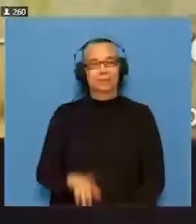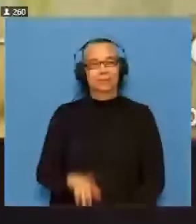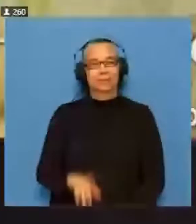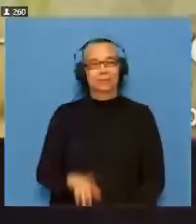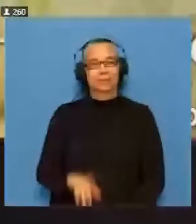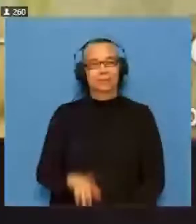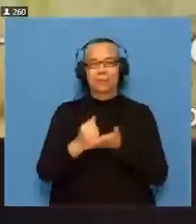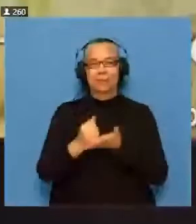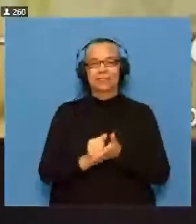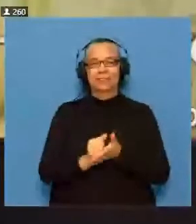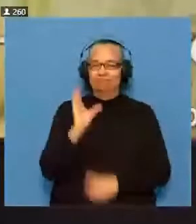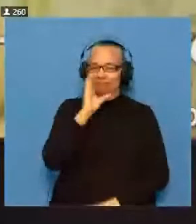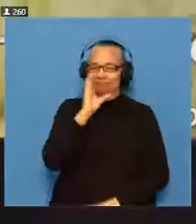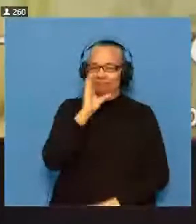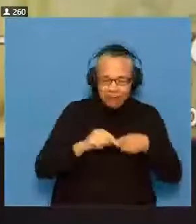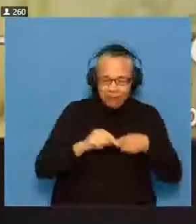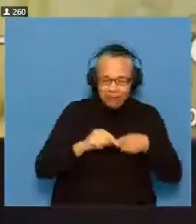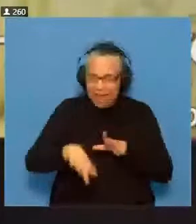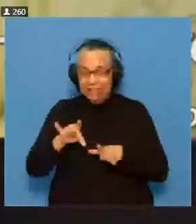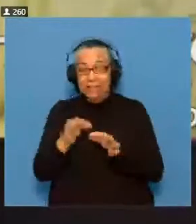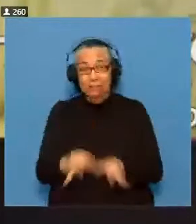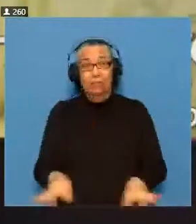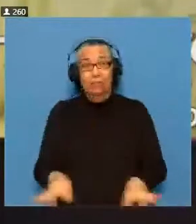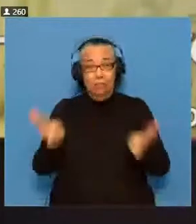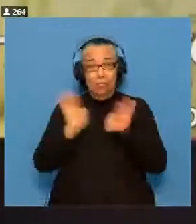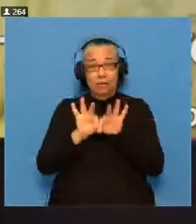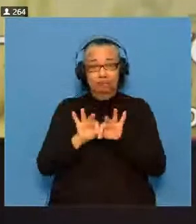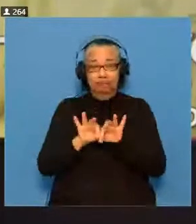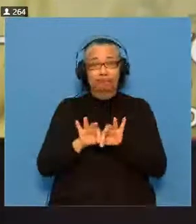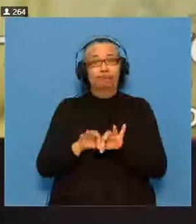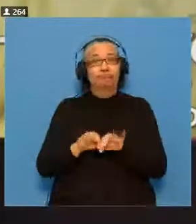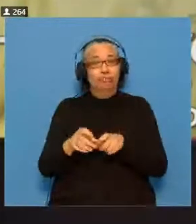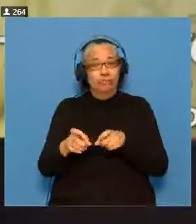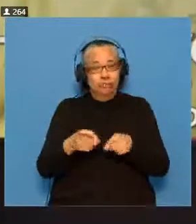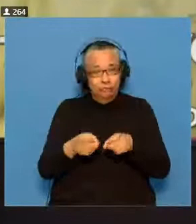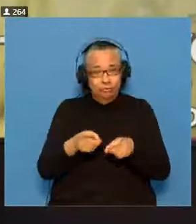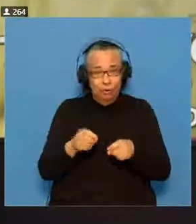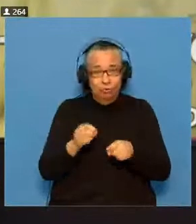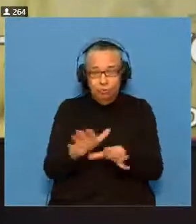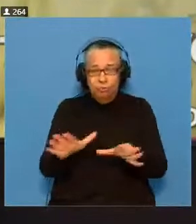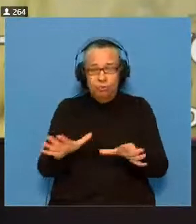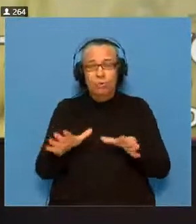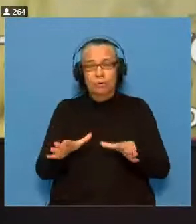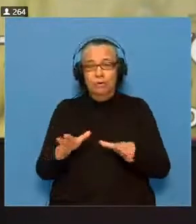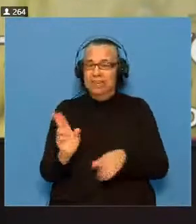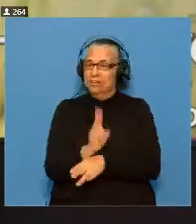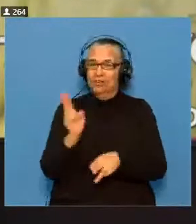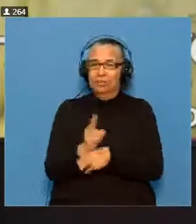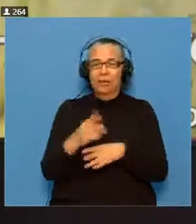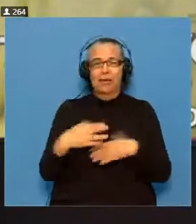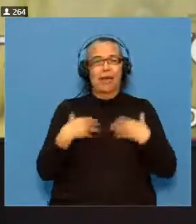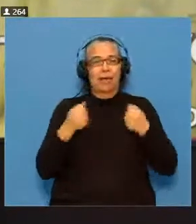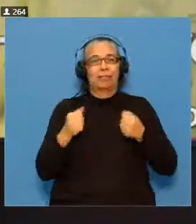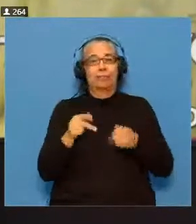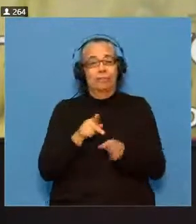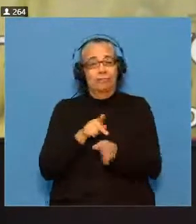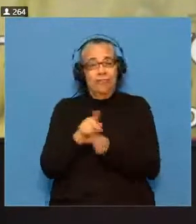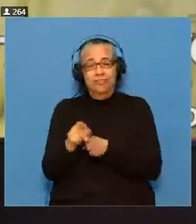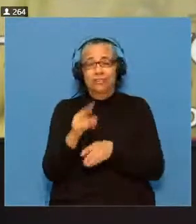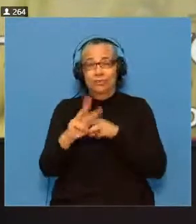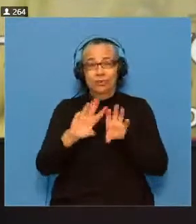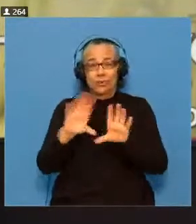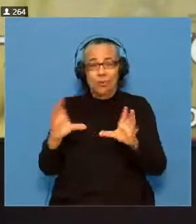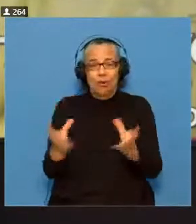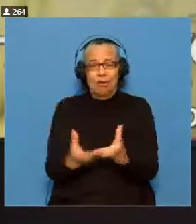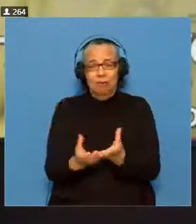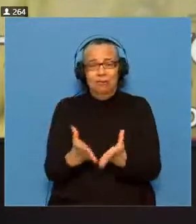part of outbreak control that's used by public health professionals around the world to prevent the spread of infections.